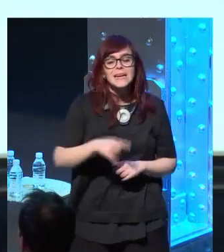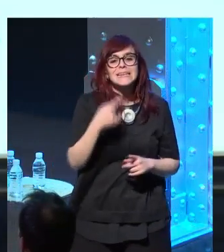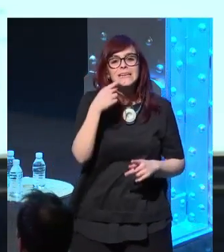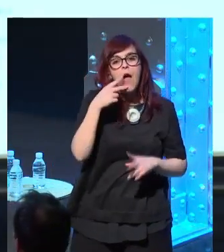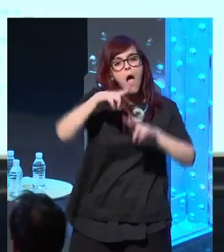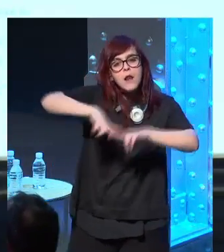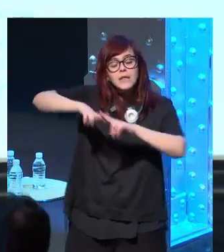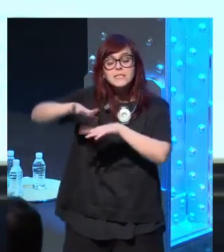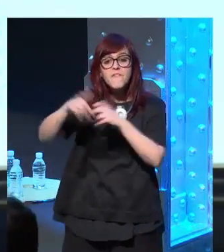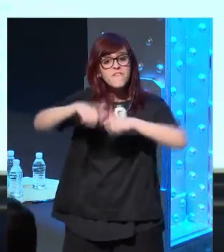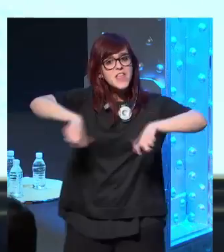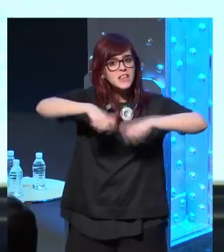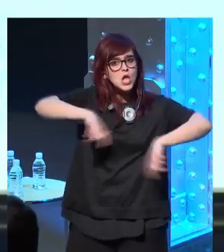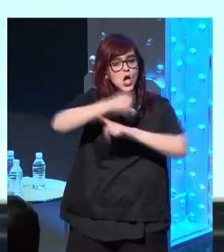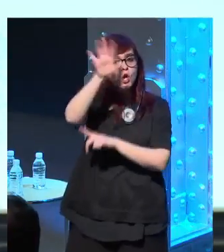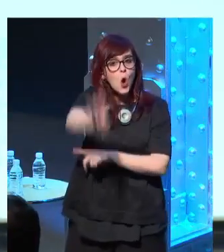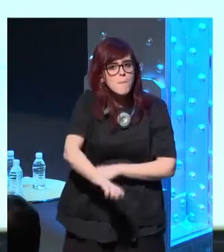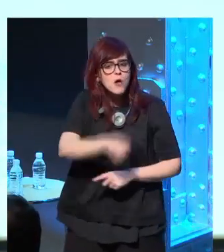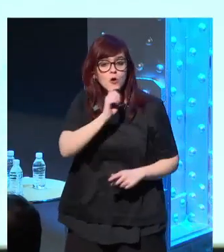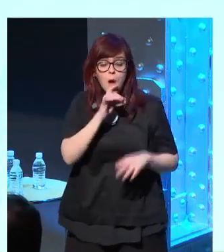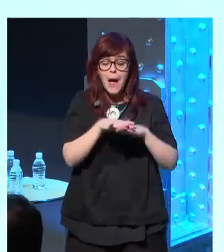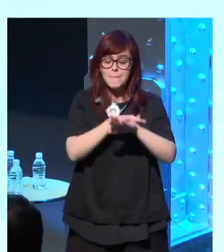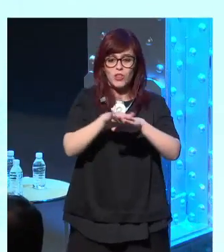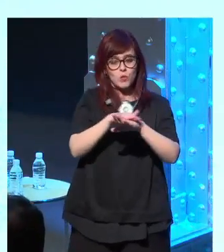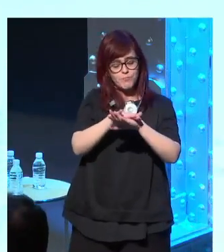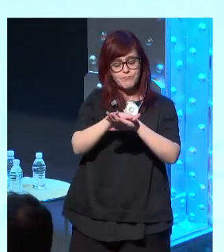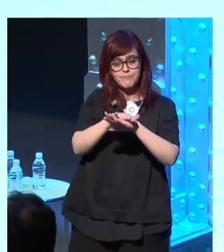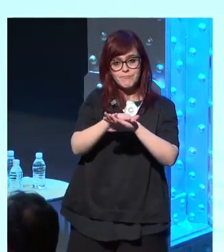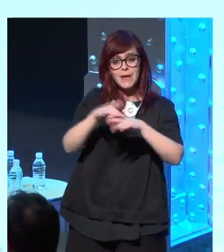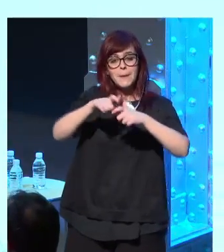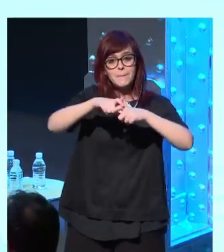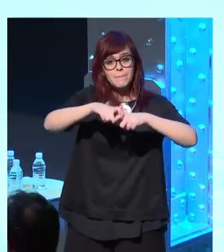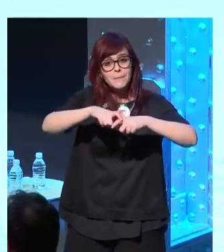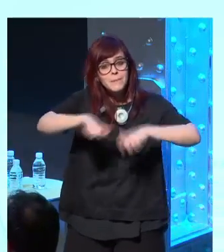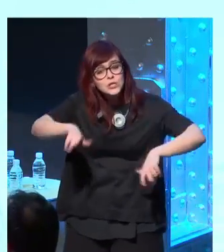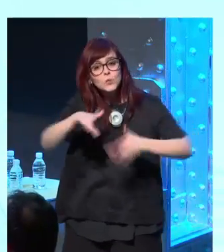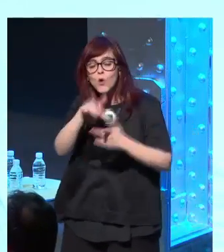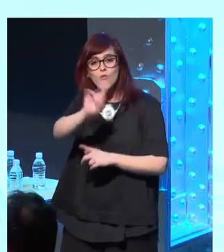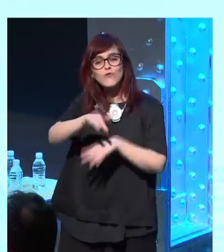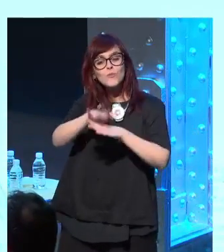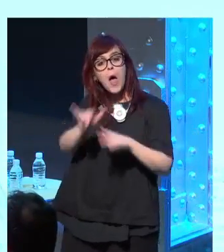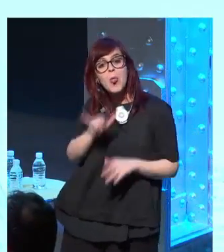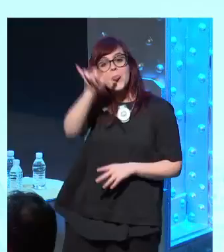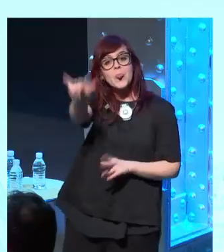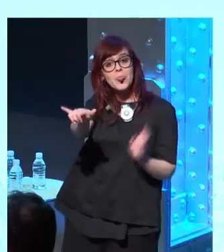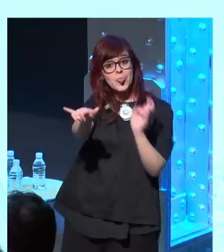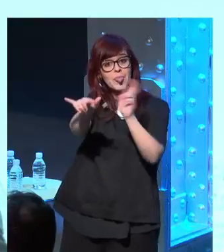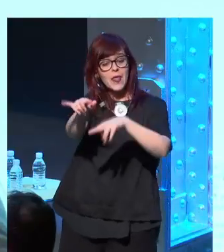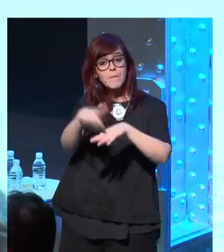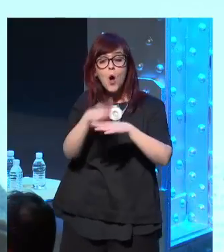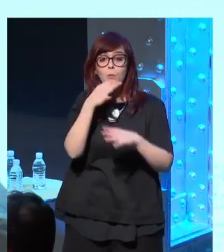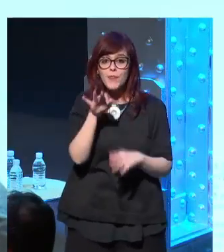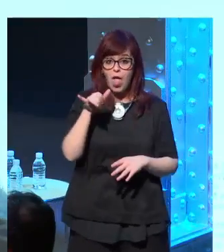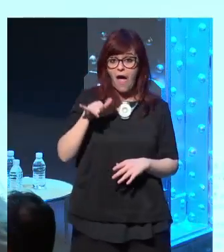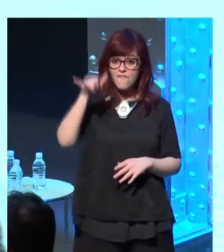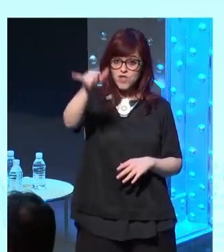essentially, you can board planes in two ways. You can board it in the middle of the plane, and then if you're in monkey class, you go right, and if you're in first